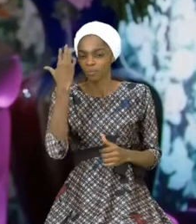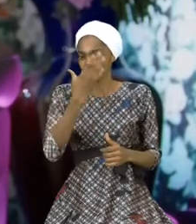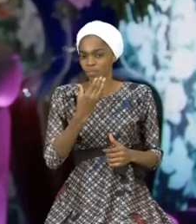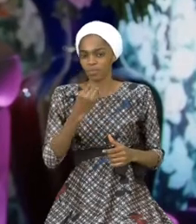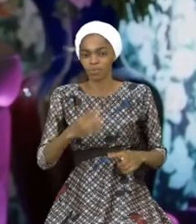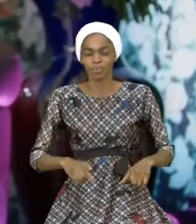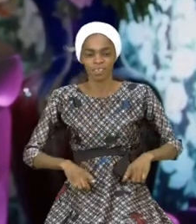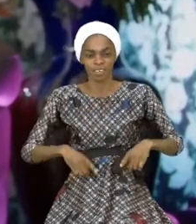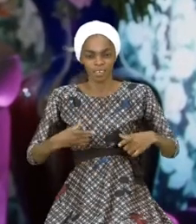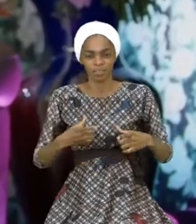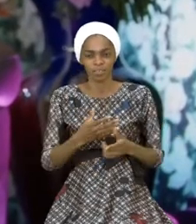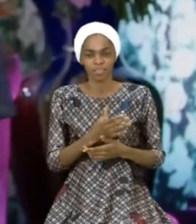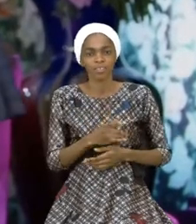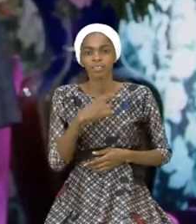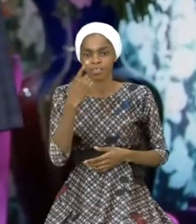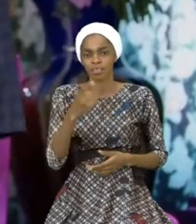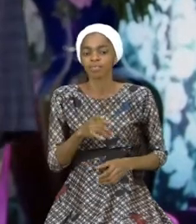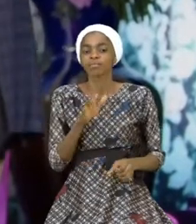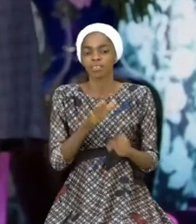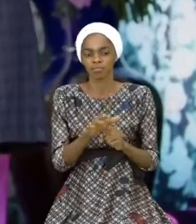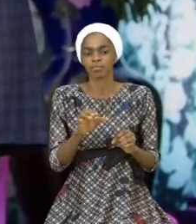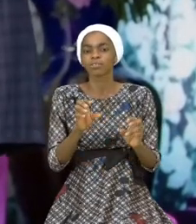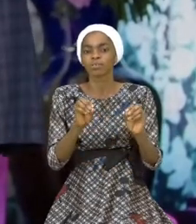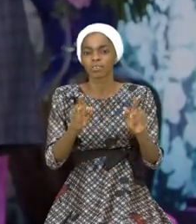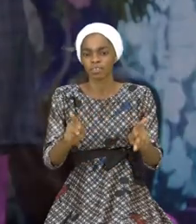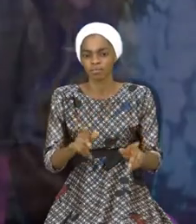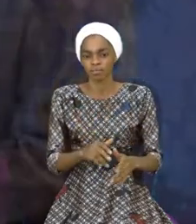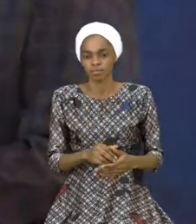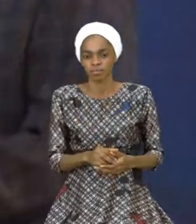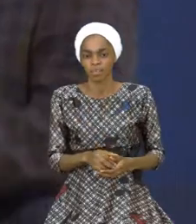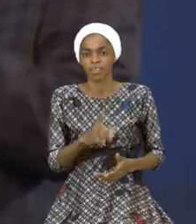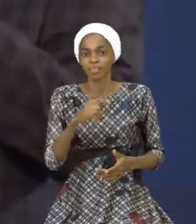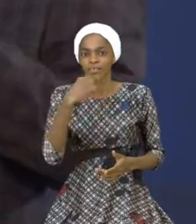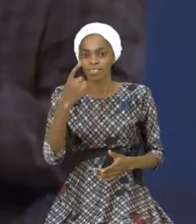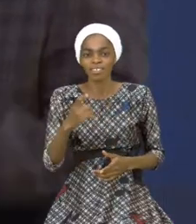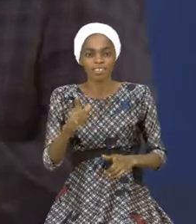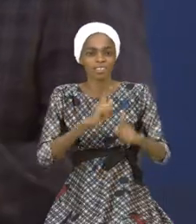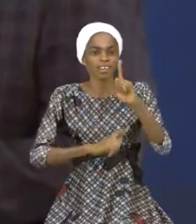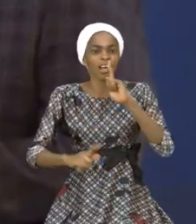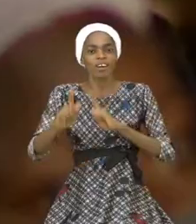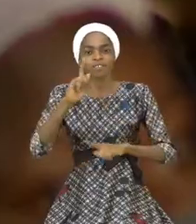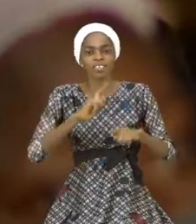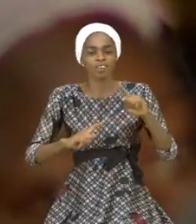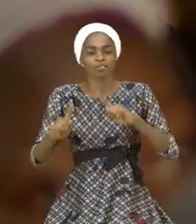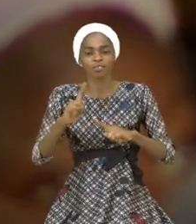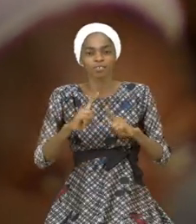life. I say enough is enough. Somebody there, enough is enough.